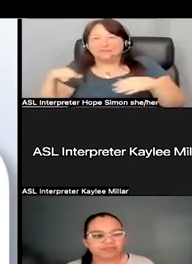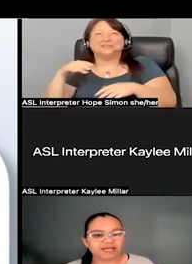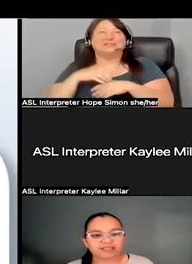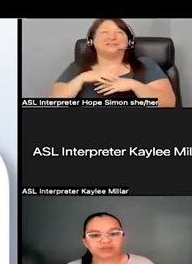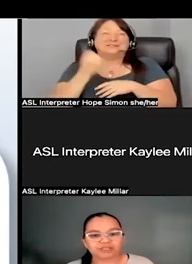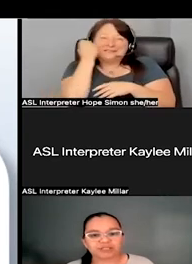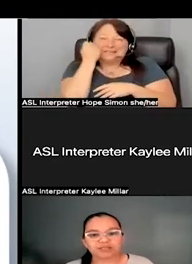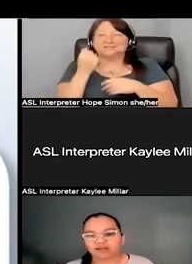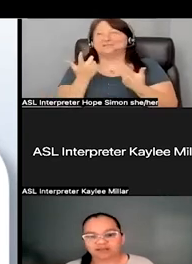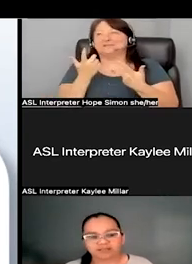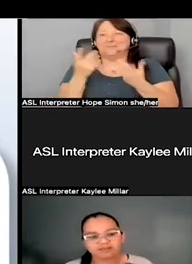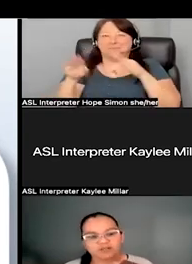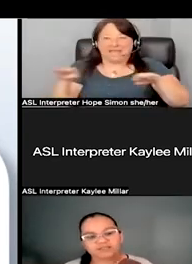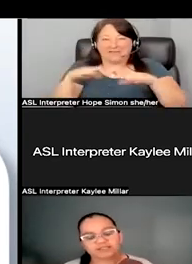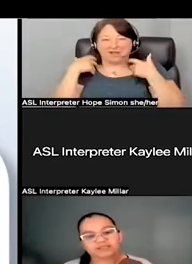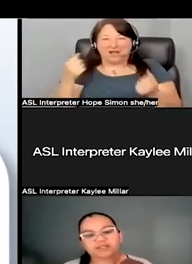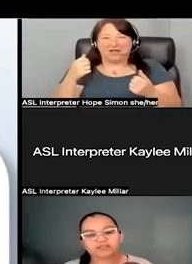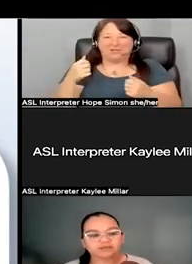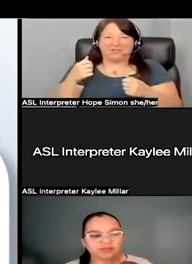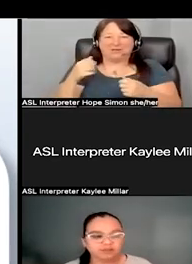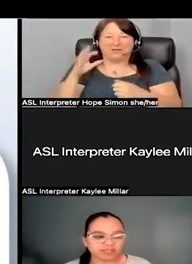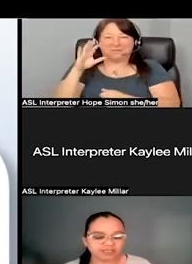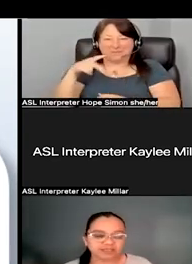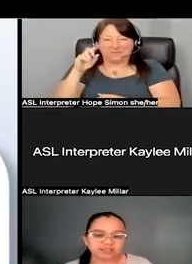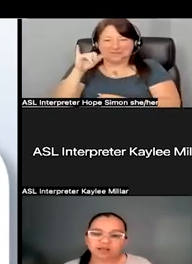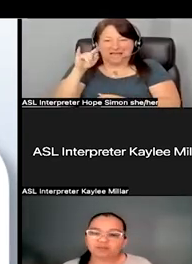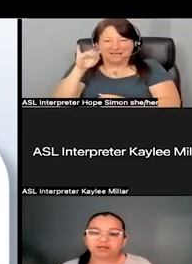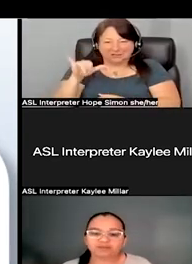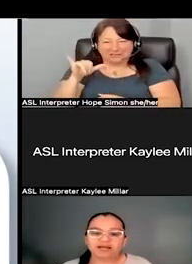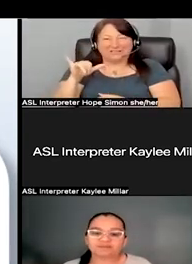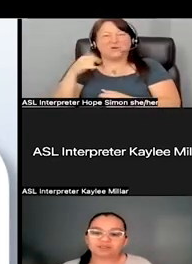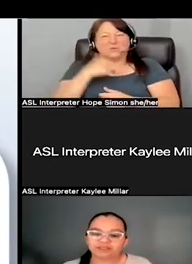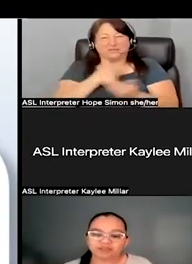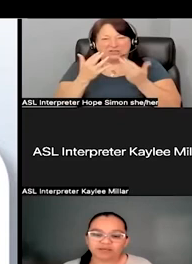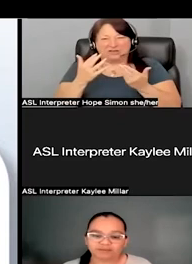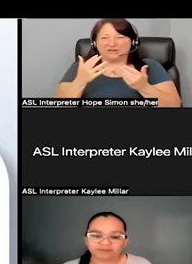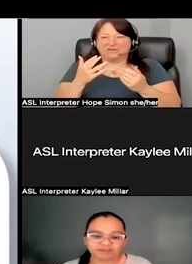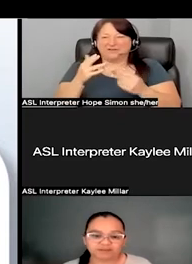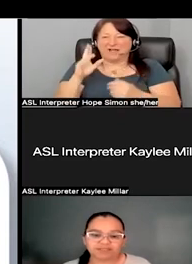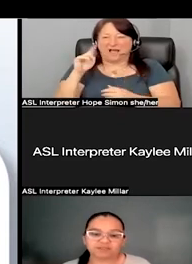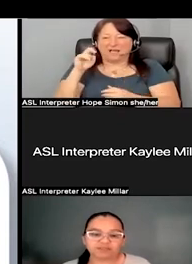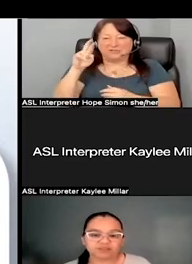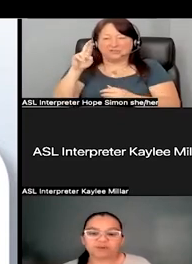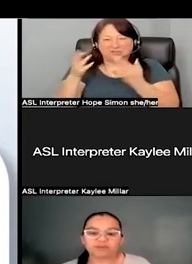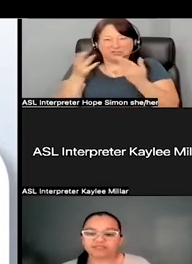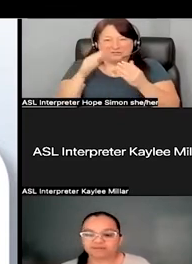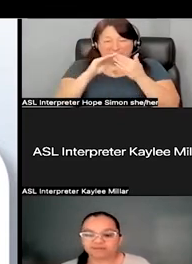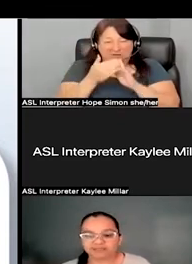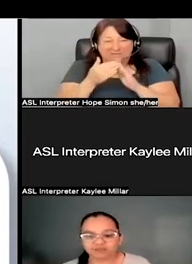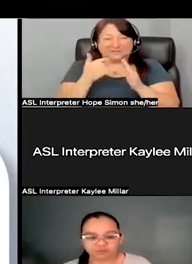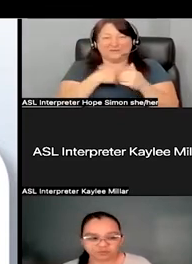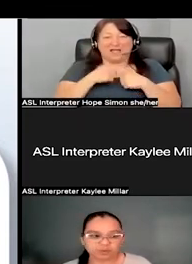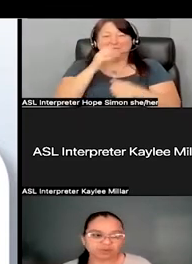health, podiatry, lots of services to underserved communities. We also have 13 WIC facilities, which is the Women's,